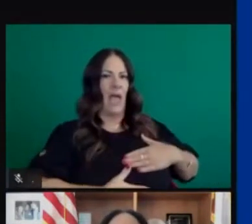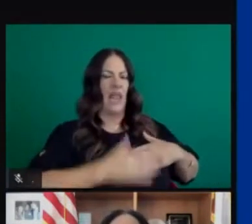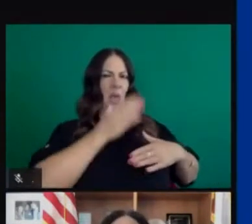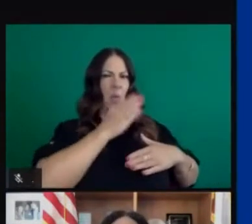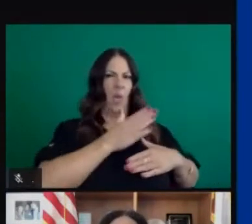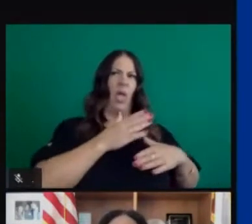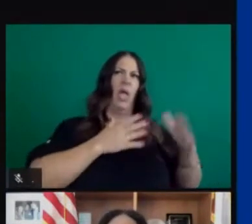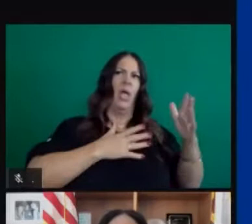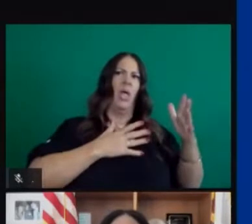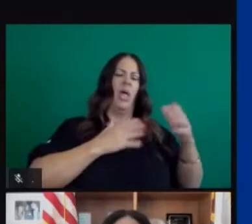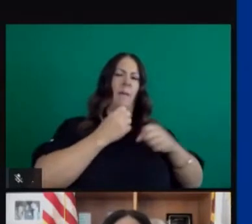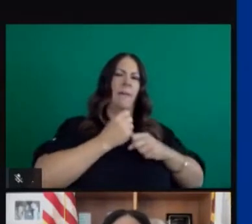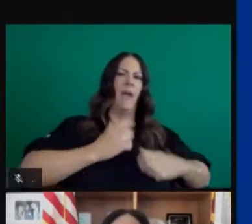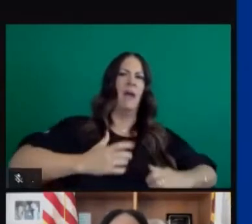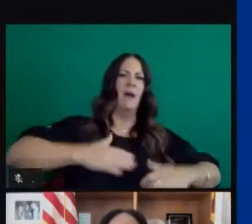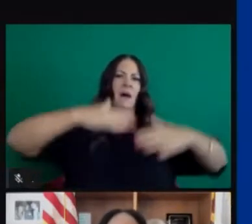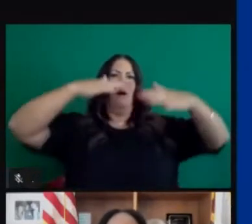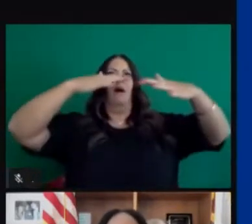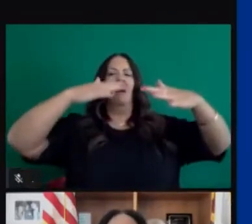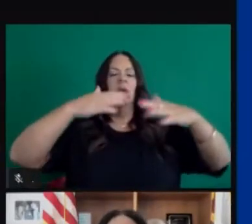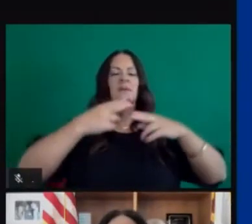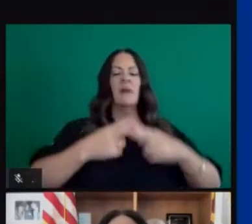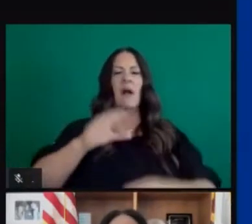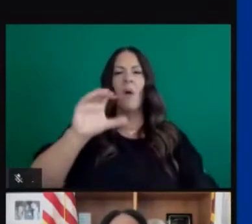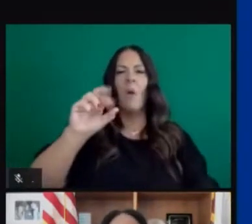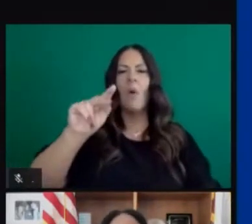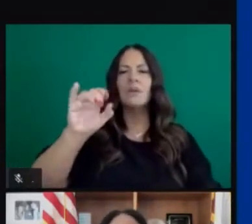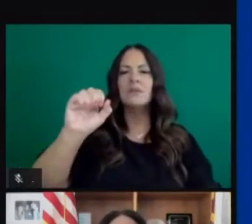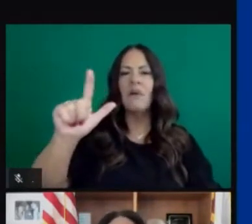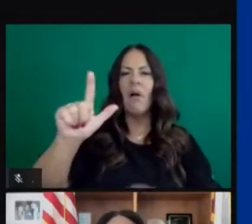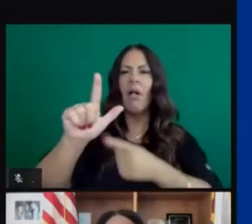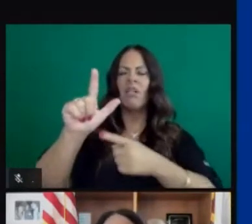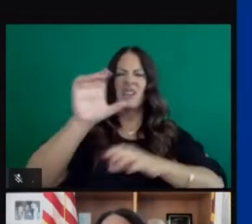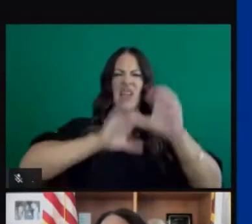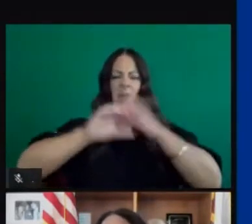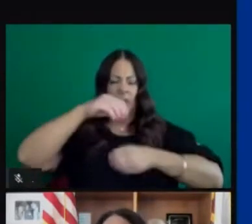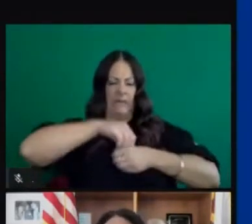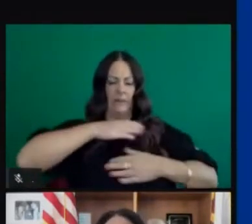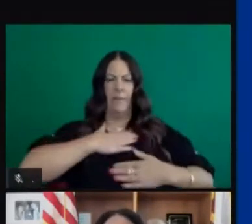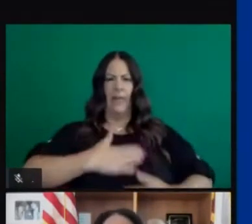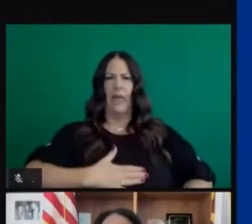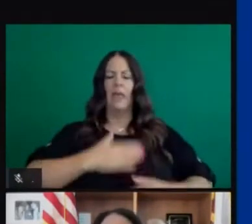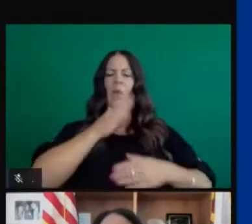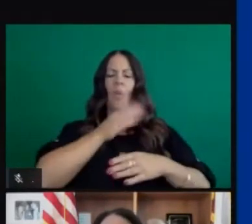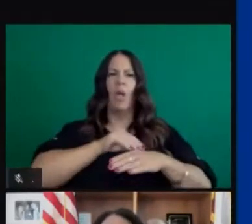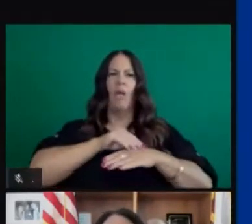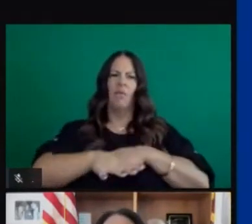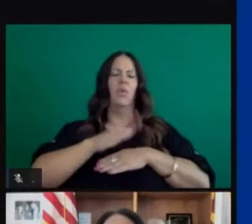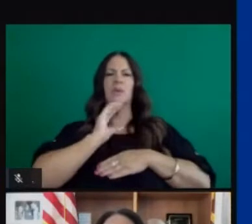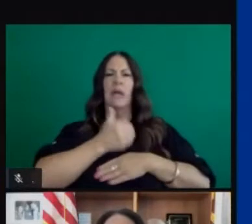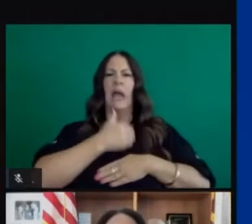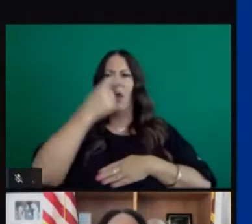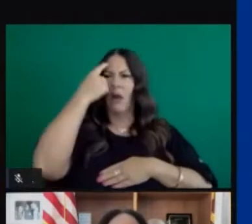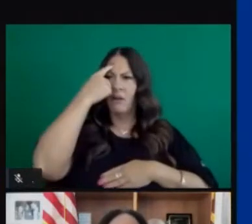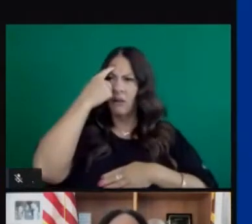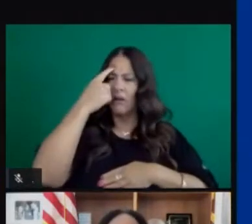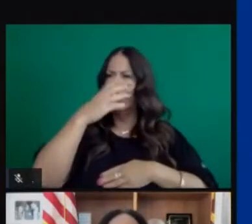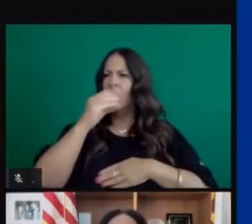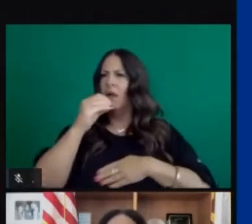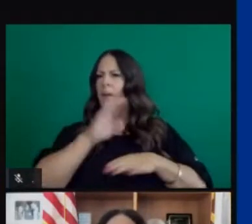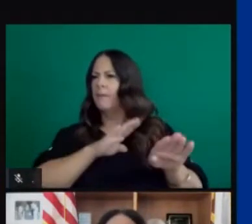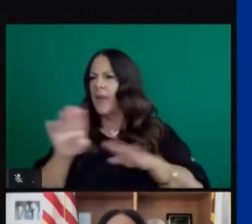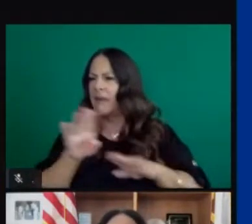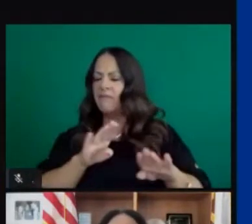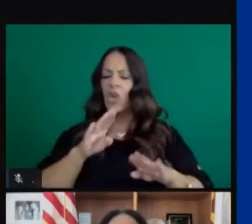like adrenaline and cortisol. And this can impact our health, our behavior, and our emotions in